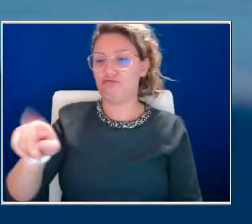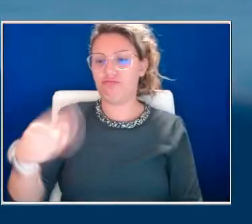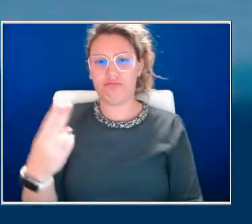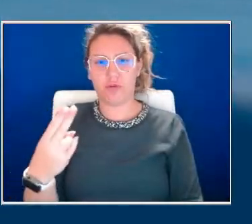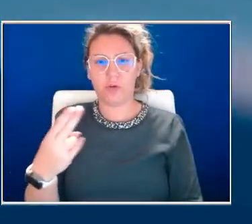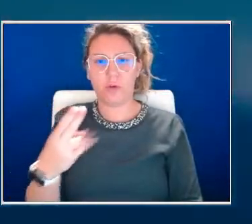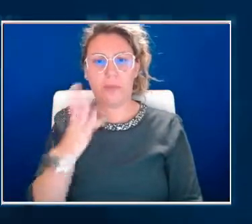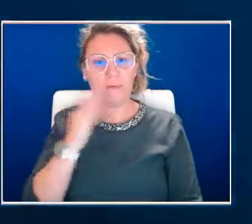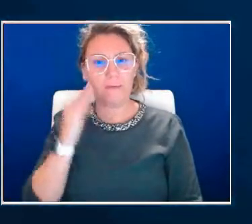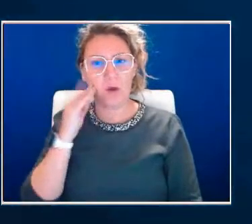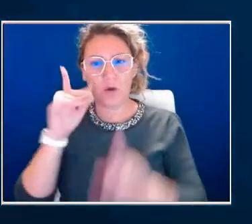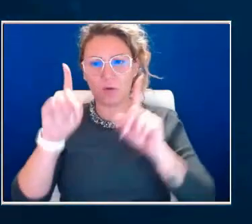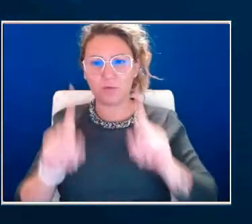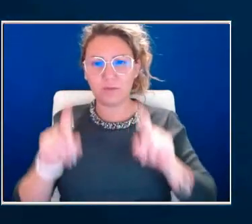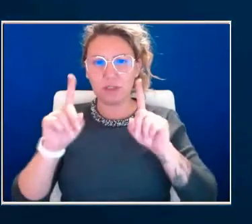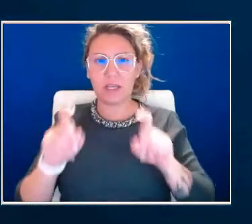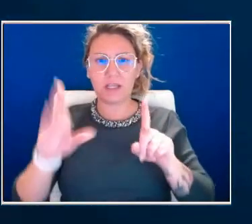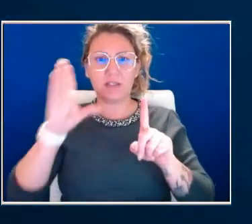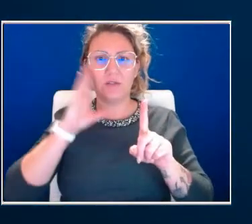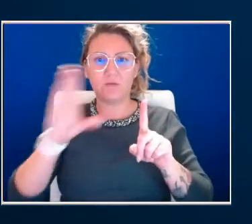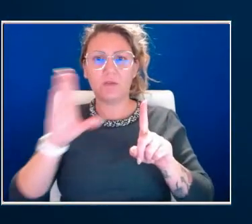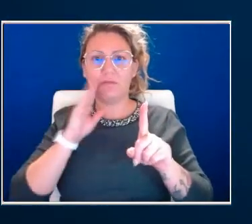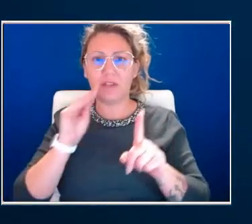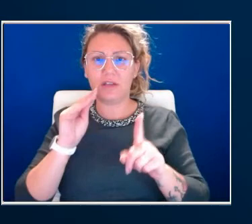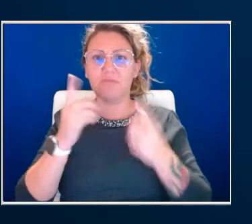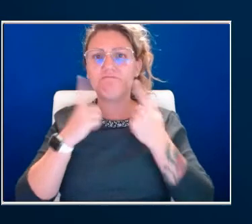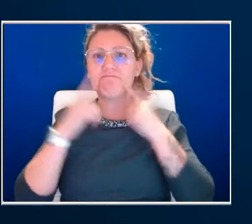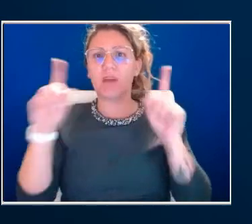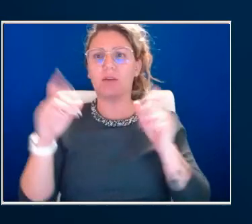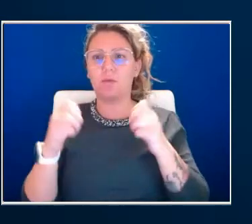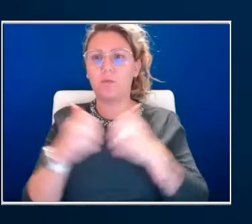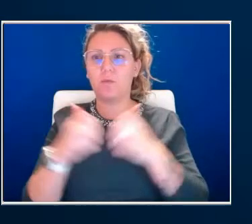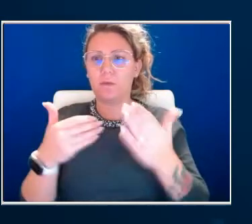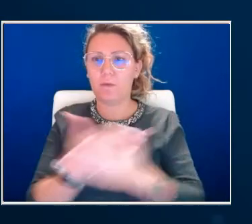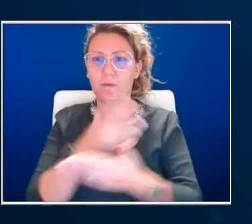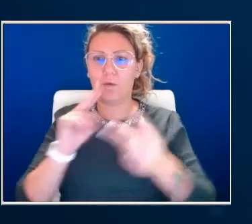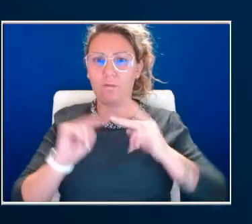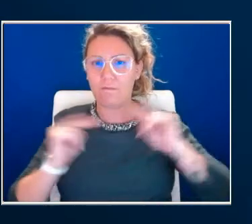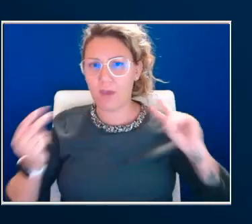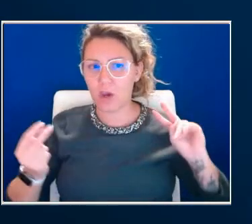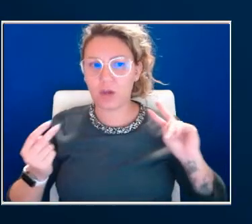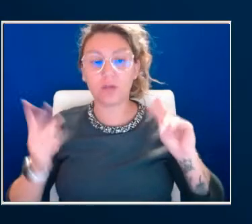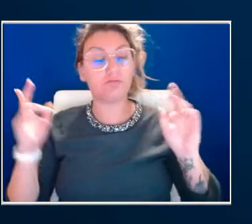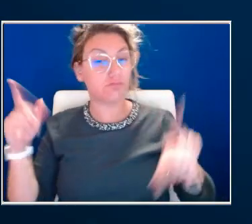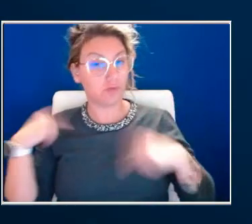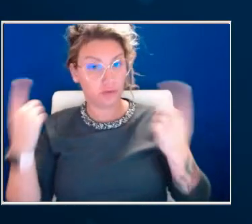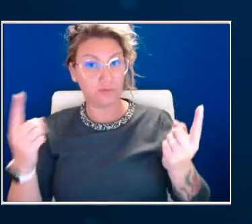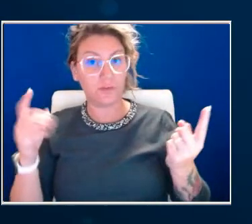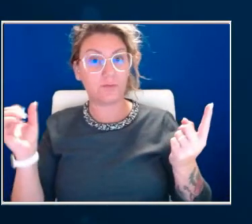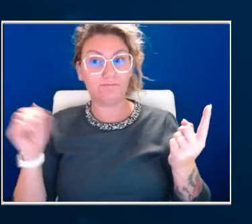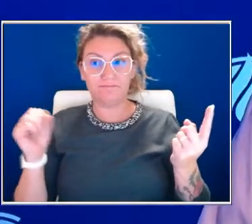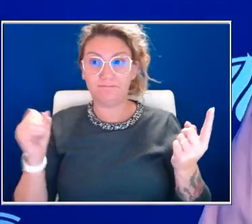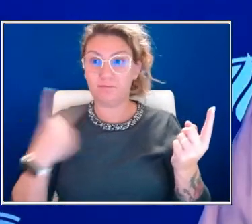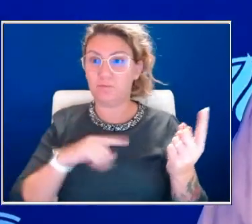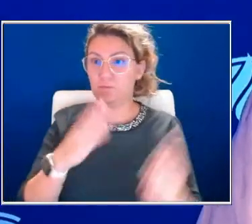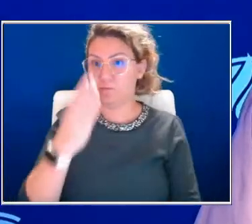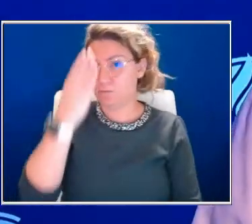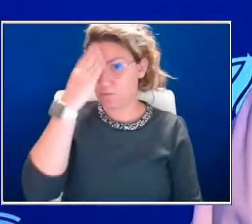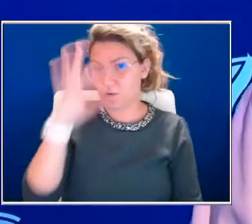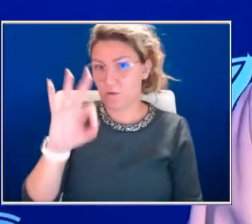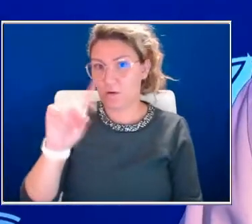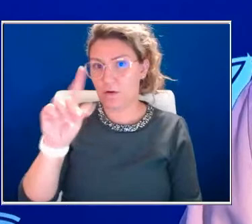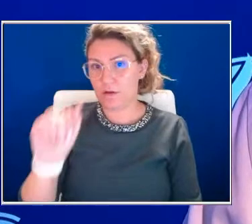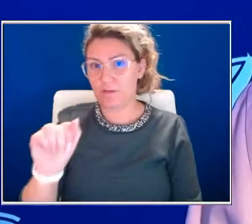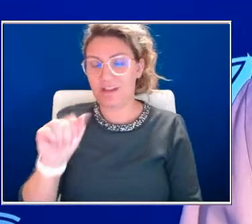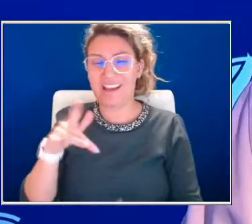for COVID going to be effective with the new variants? So far, we should. We know the FDA has recently updated some